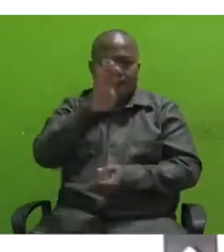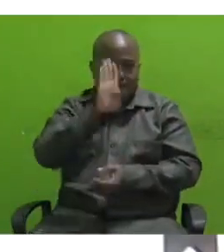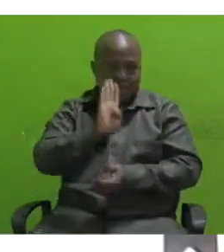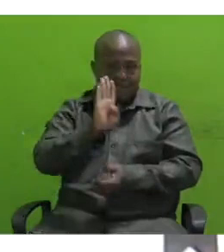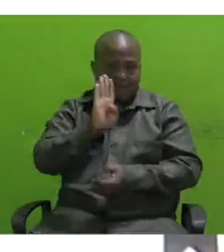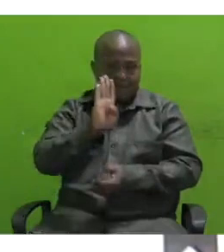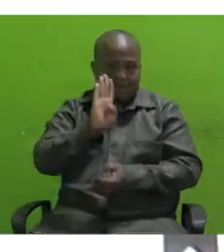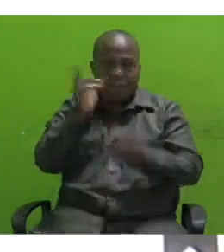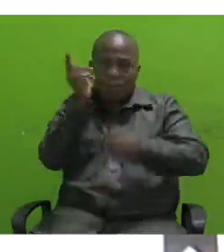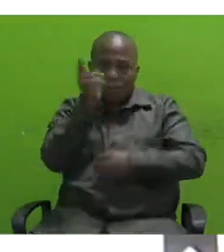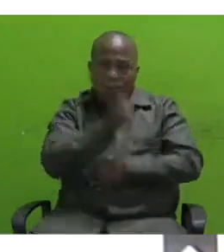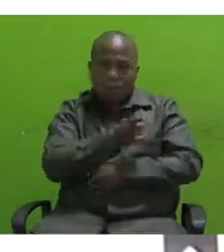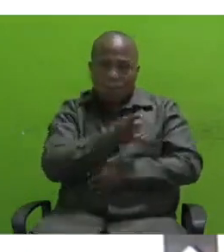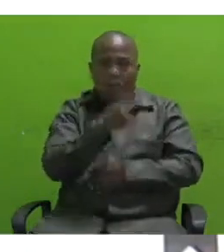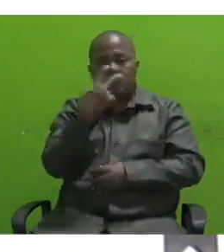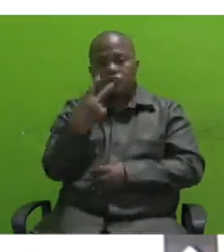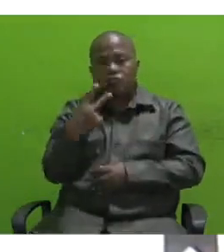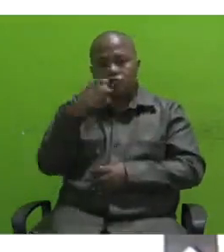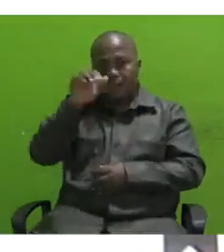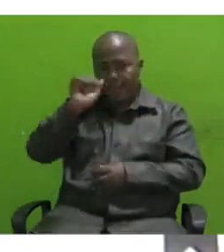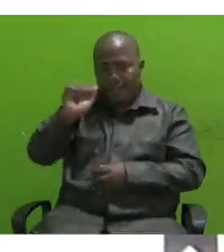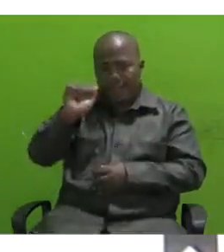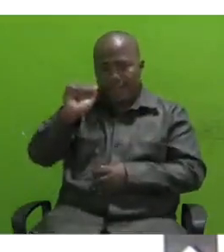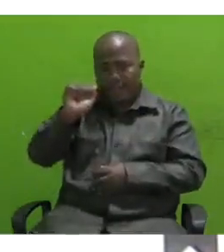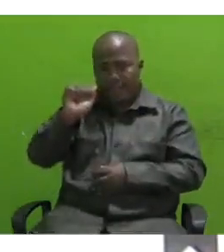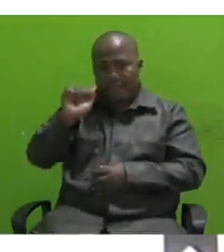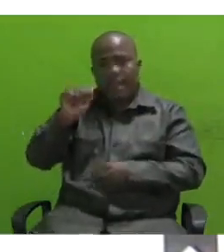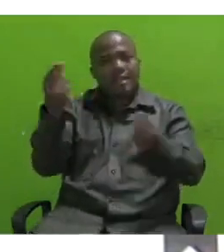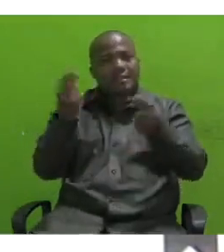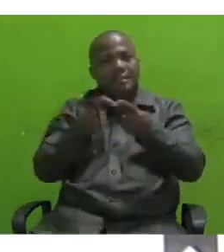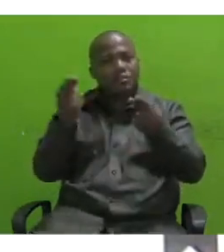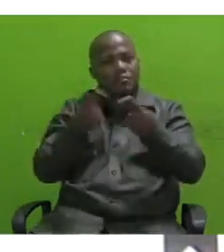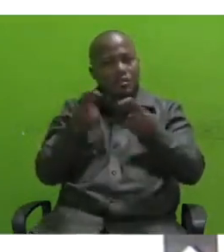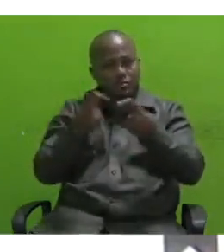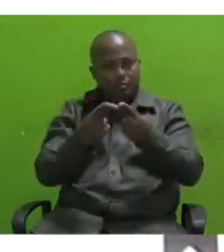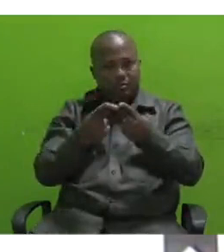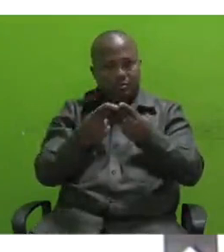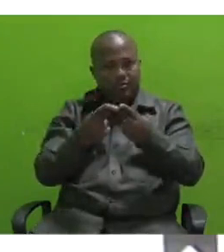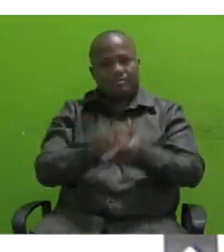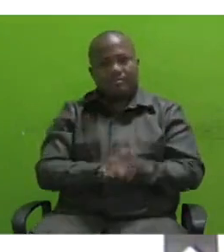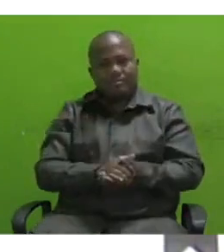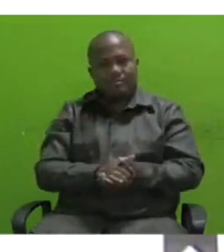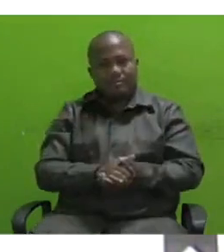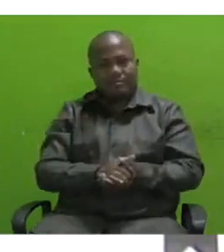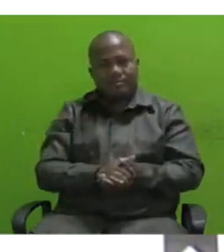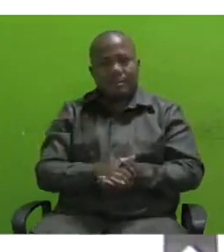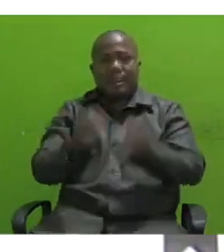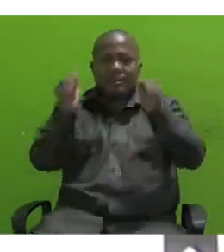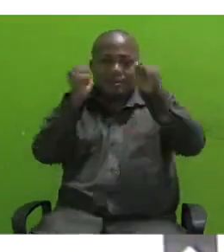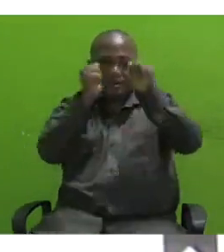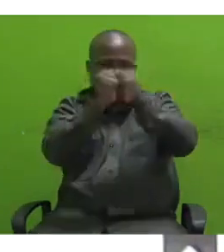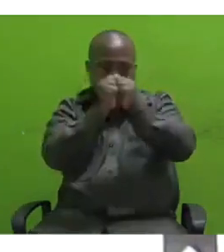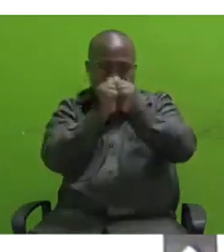over 2a is equal to how much? 10